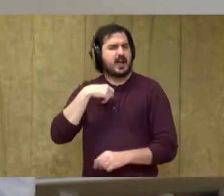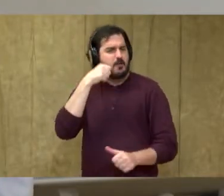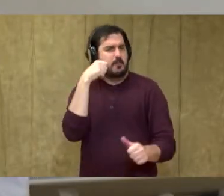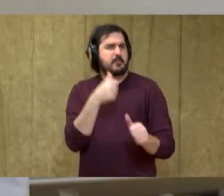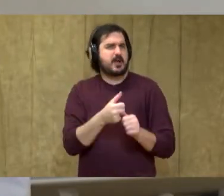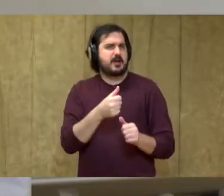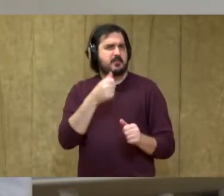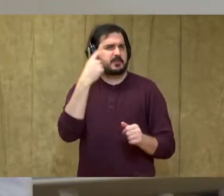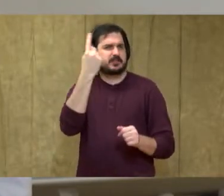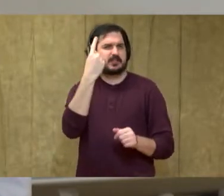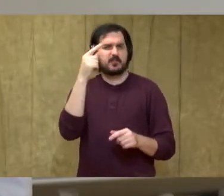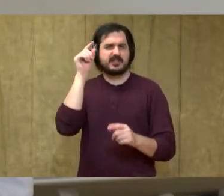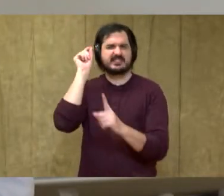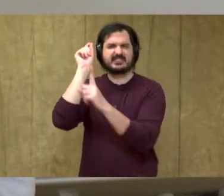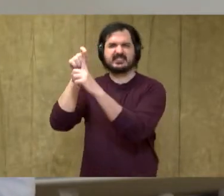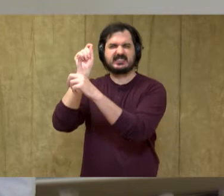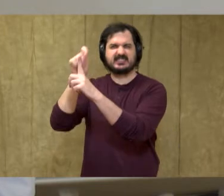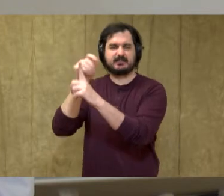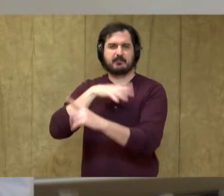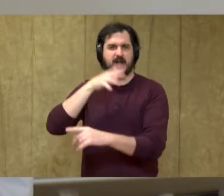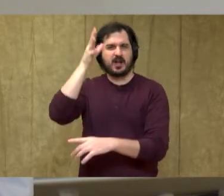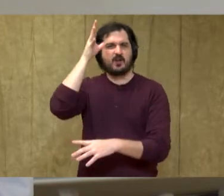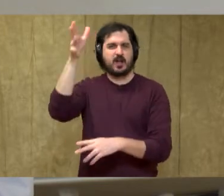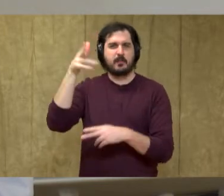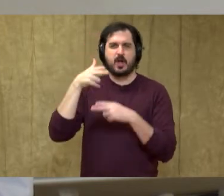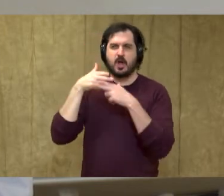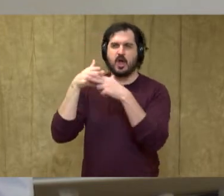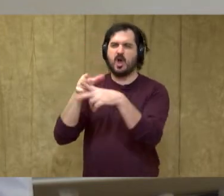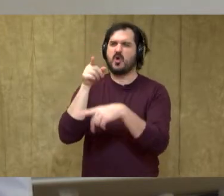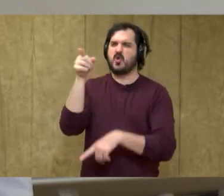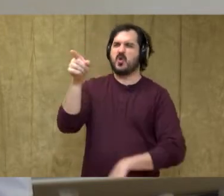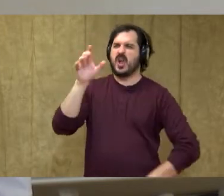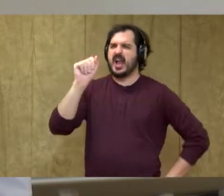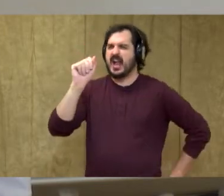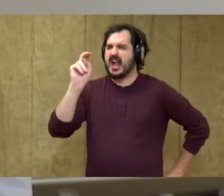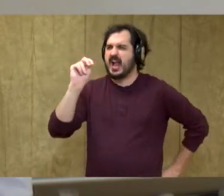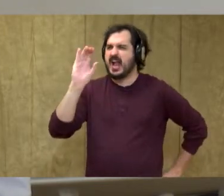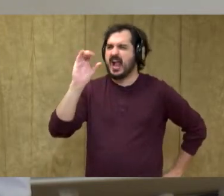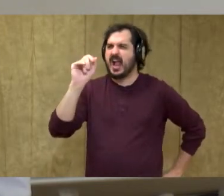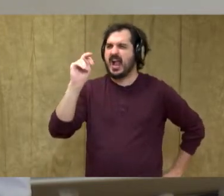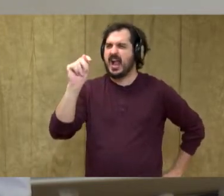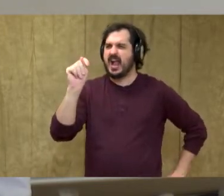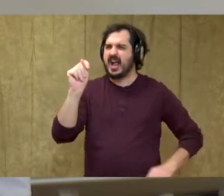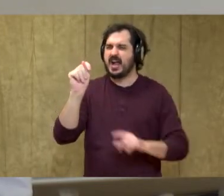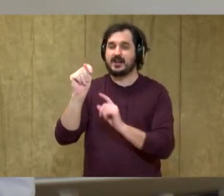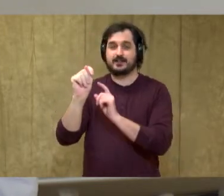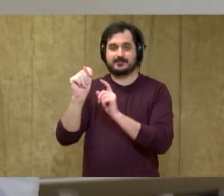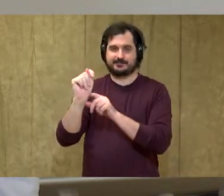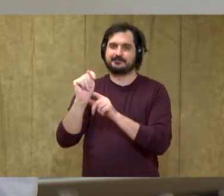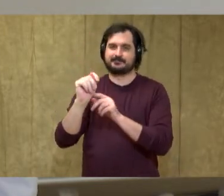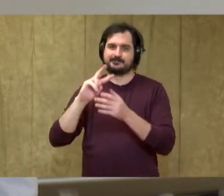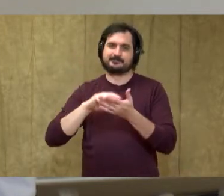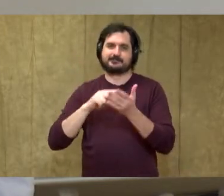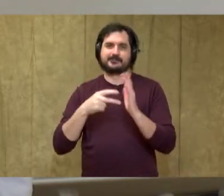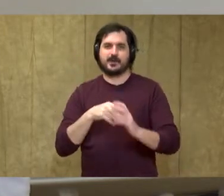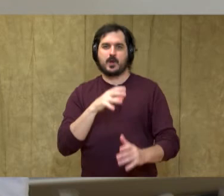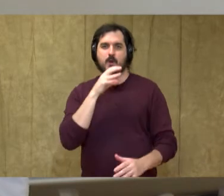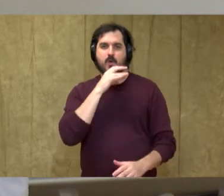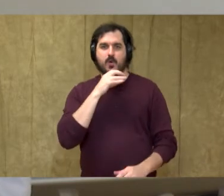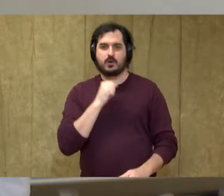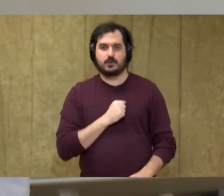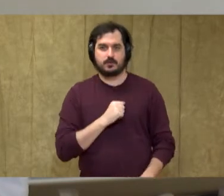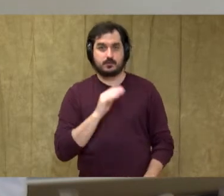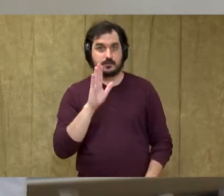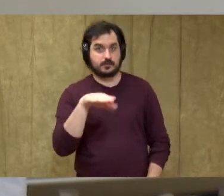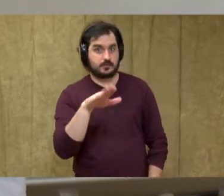they called him ancient. That might mean old. I hope nobody ever